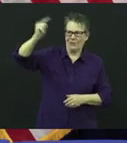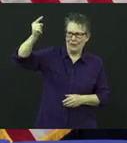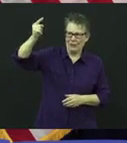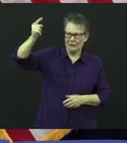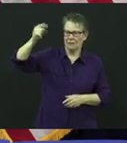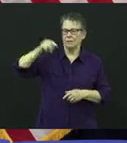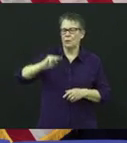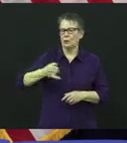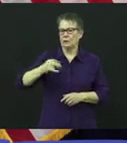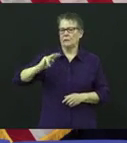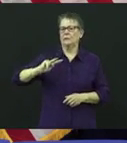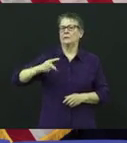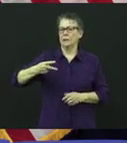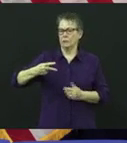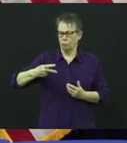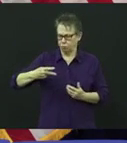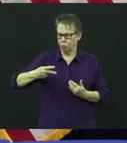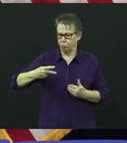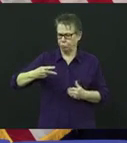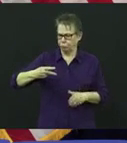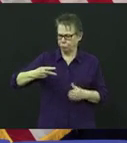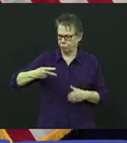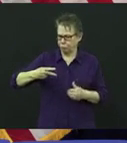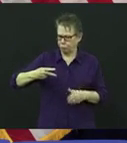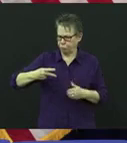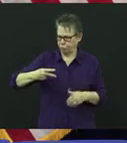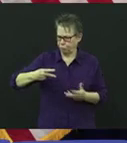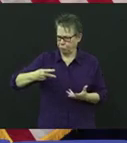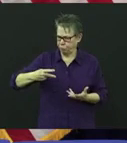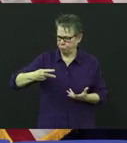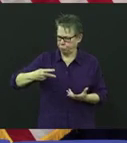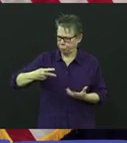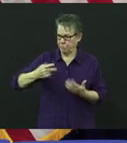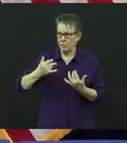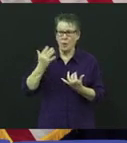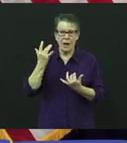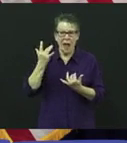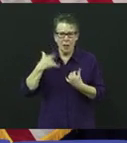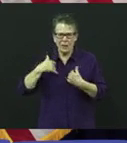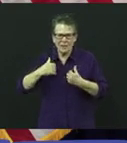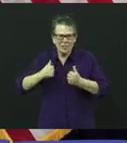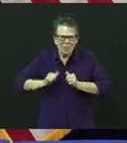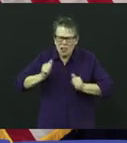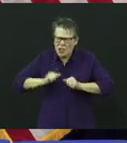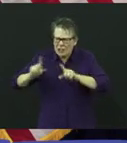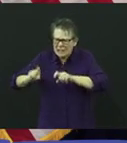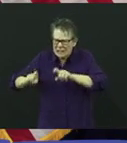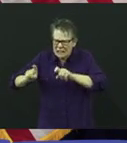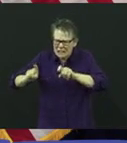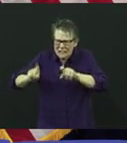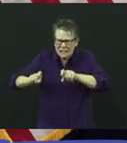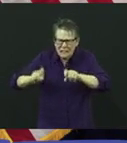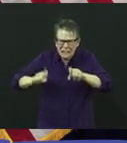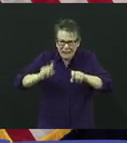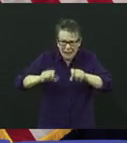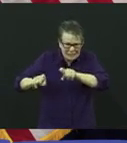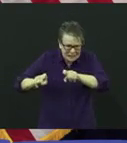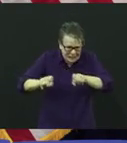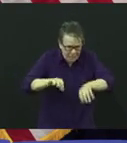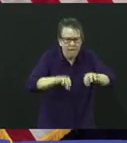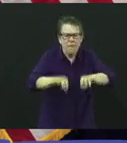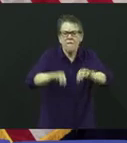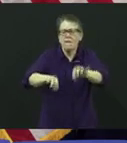and particularly of late in our testing regime, but that is a fact. We have also learned with a heavy, heavy